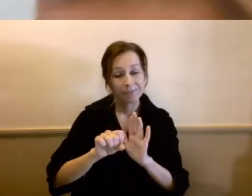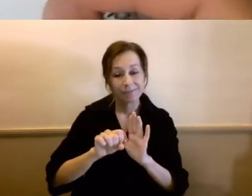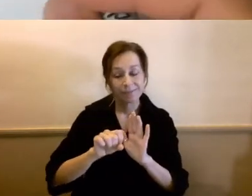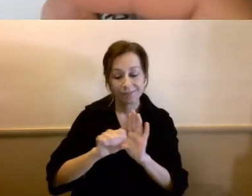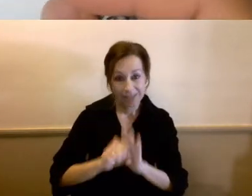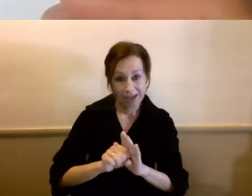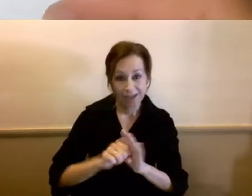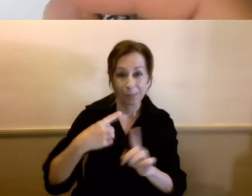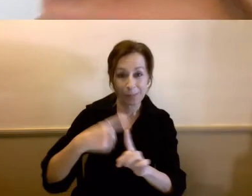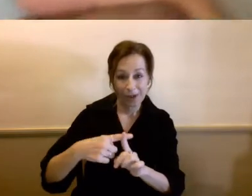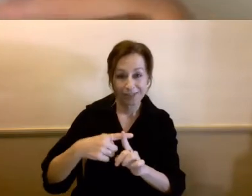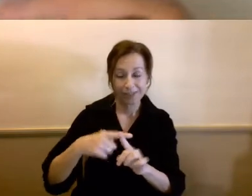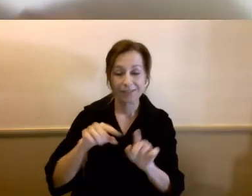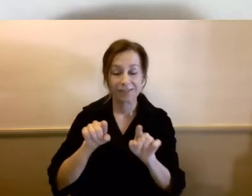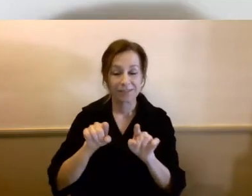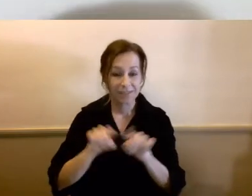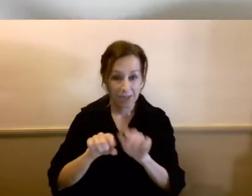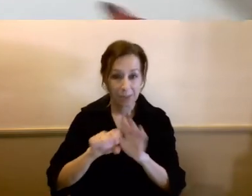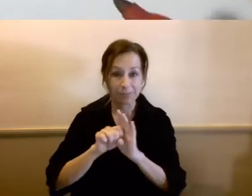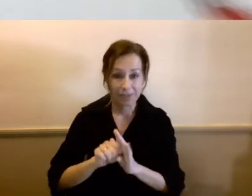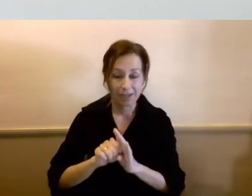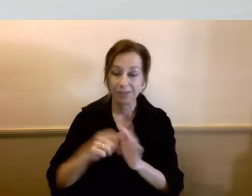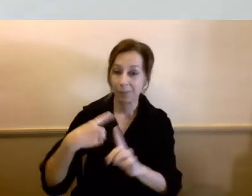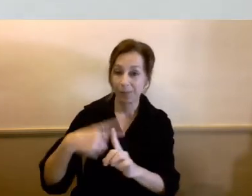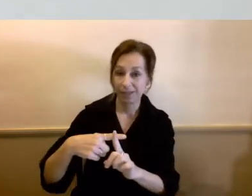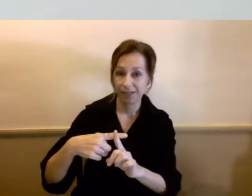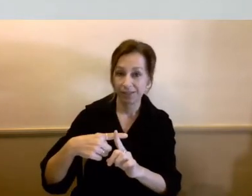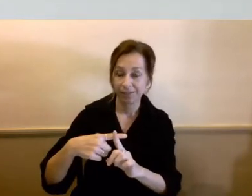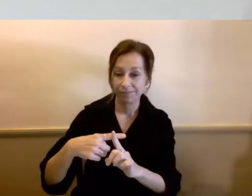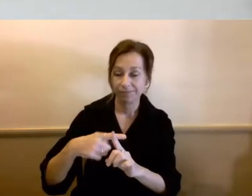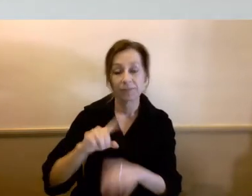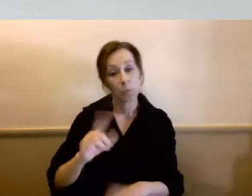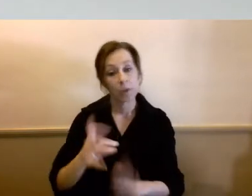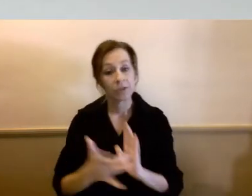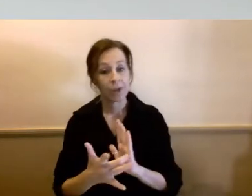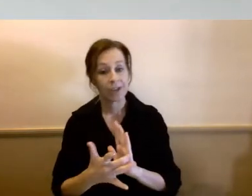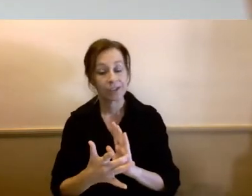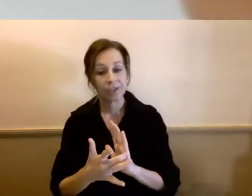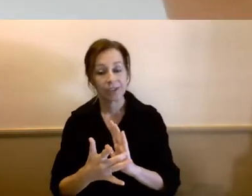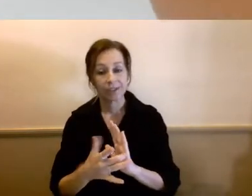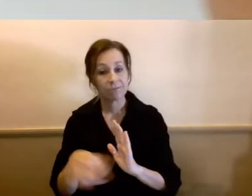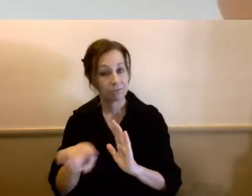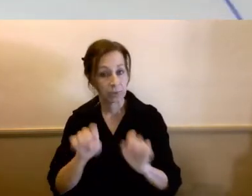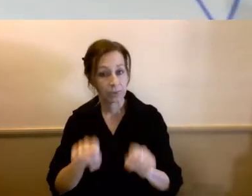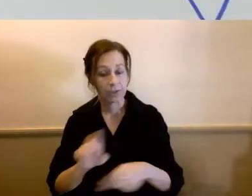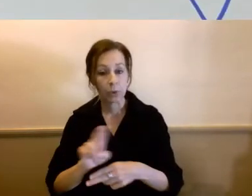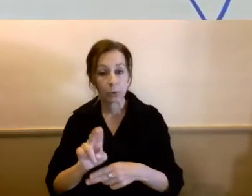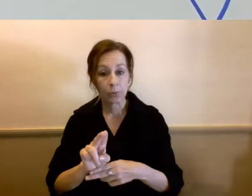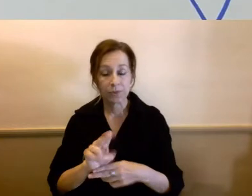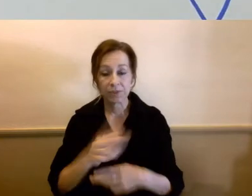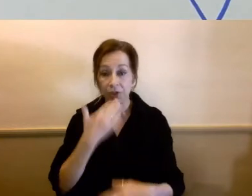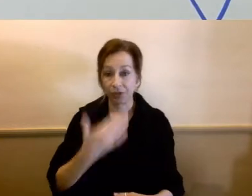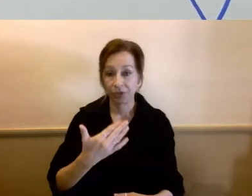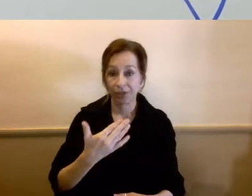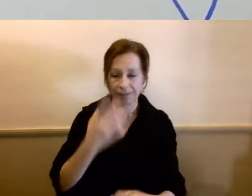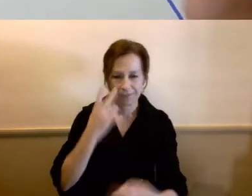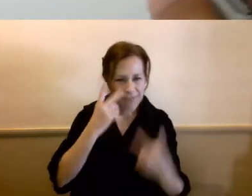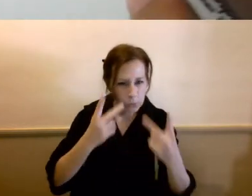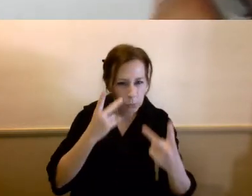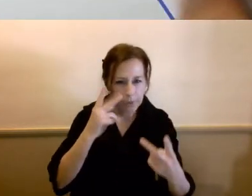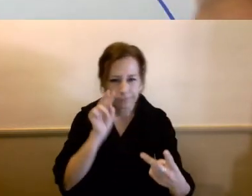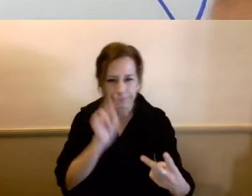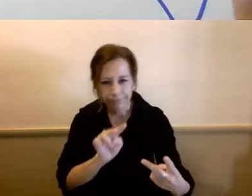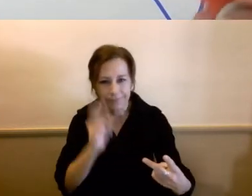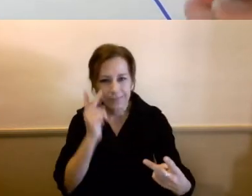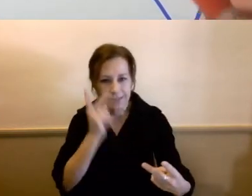same signs, positive. Or same signs, positive. Okay, so that's one strategy, one method we used, a good visual,